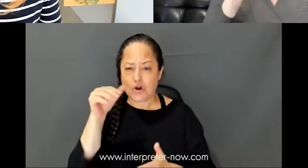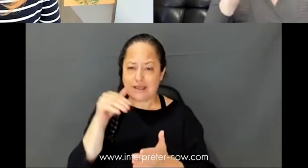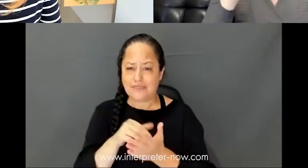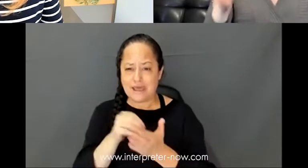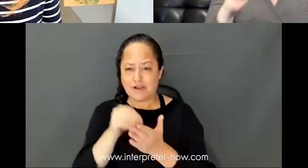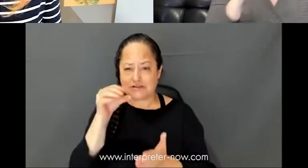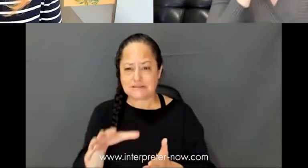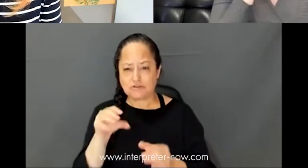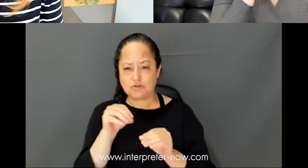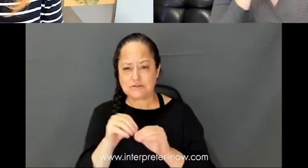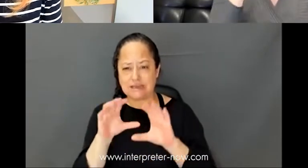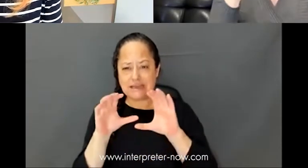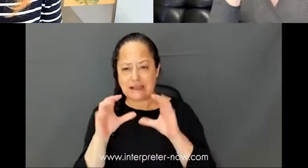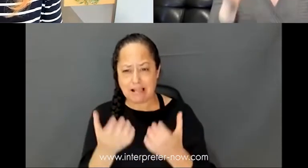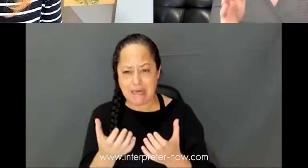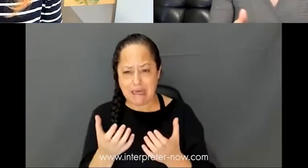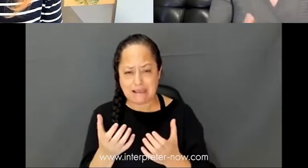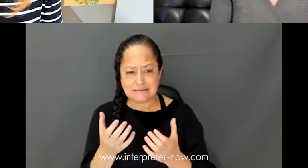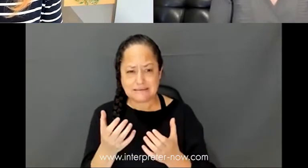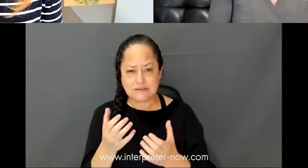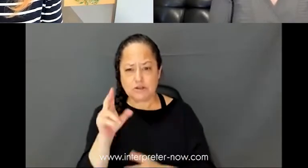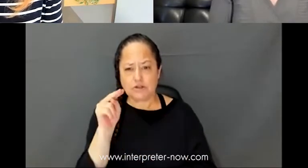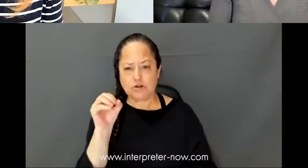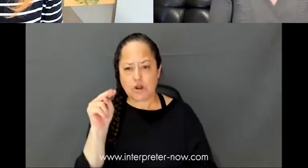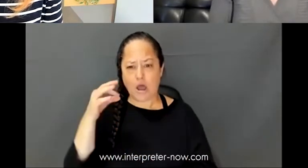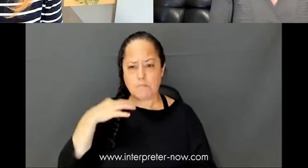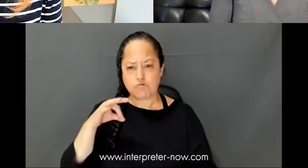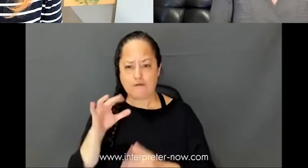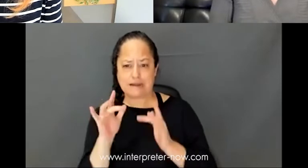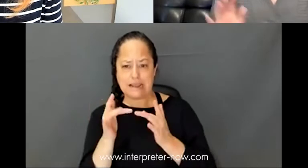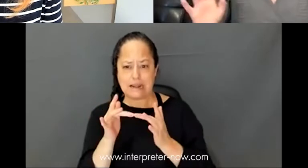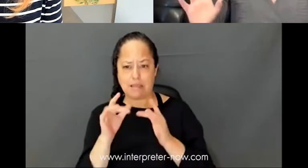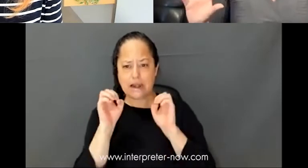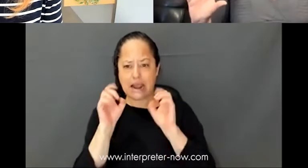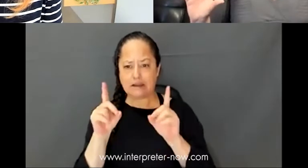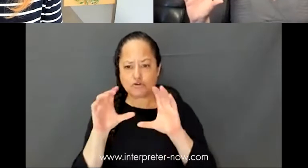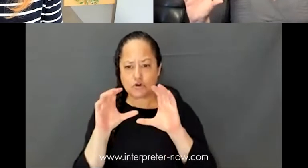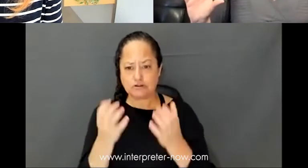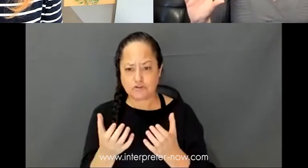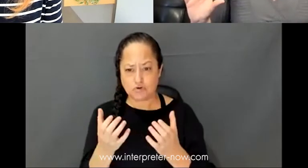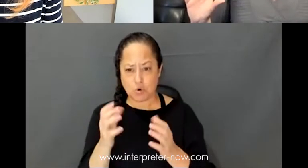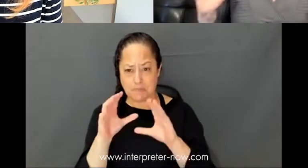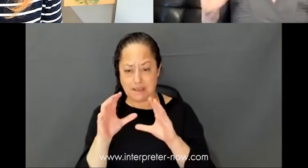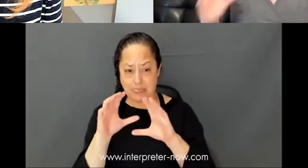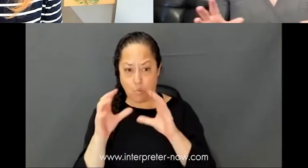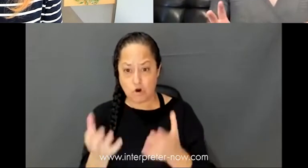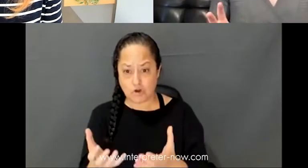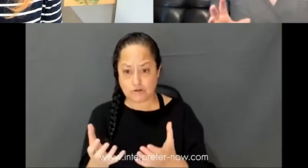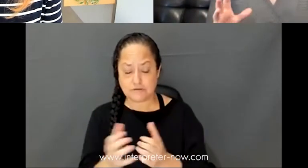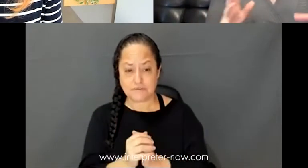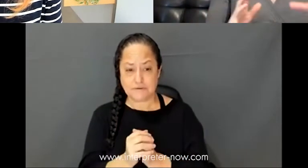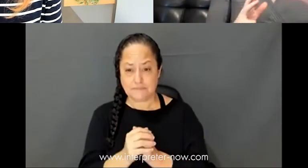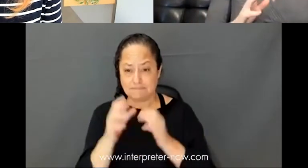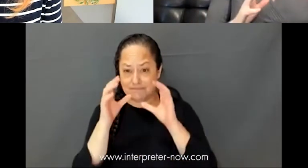is one of the biggest nonprofit online education groups in the world. And the fascinating